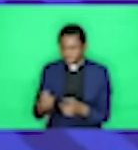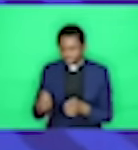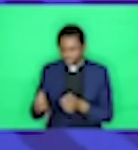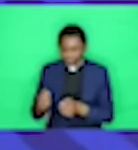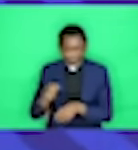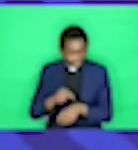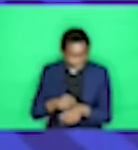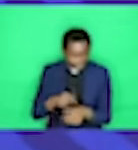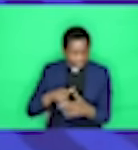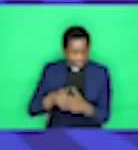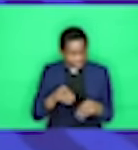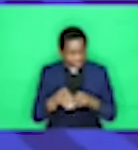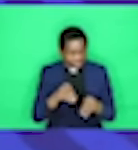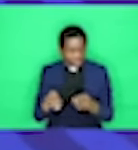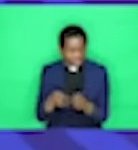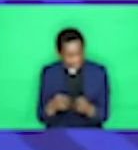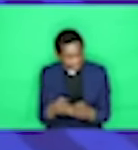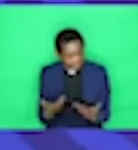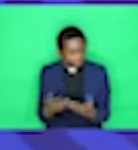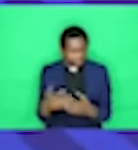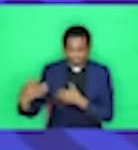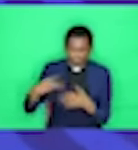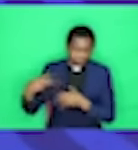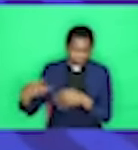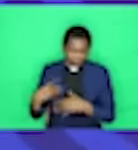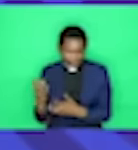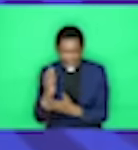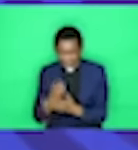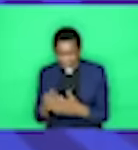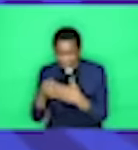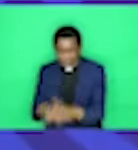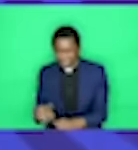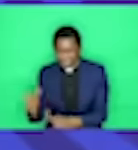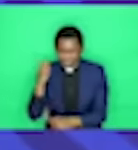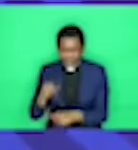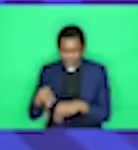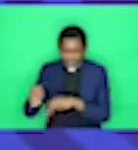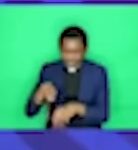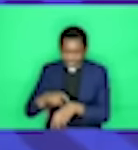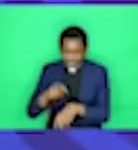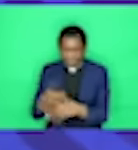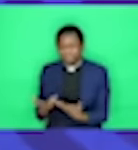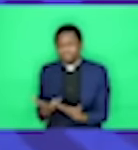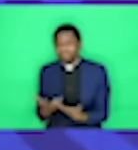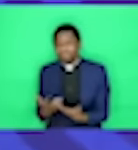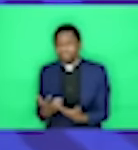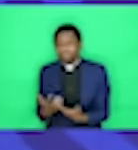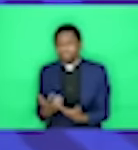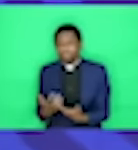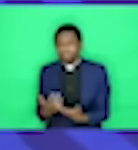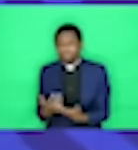of managing meeting. Yaso phone ba kuna oka se yempeni phone bi senia wonsi mu ebre efa. Then he